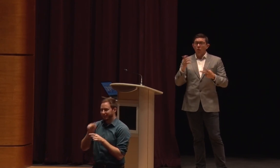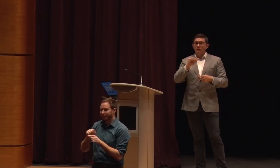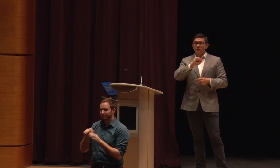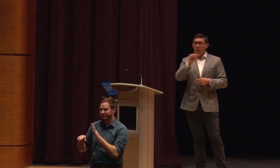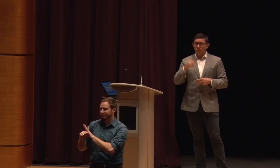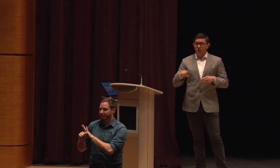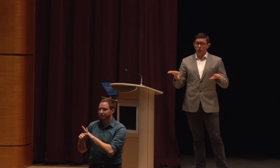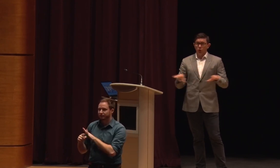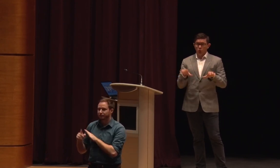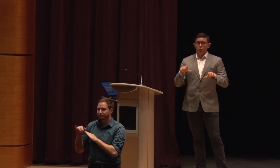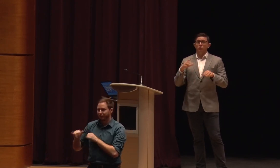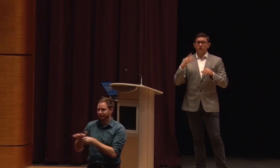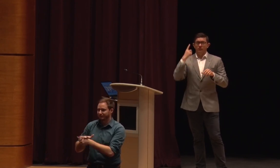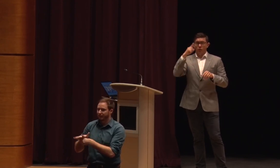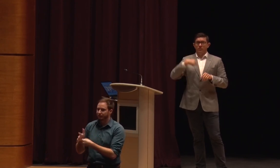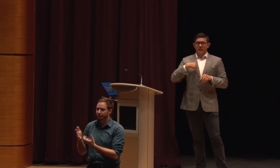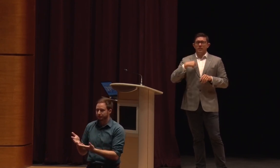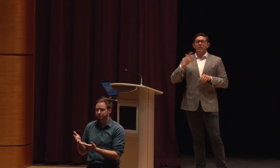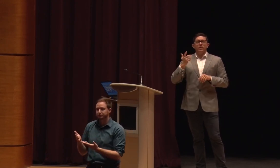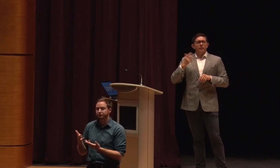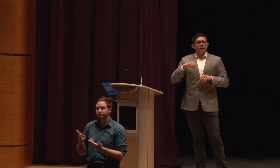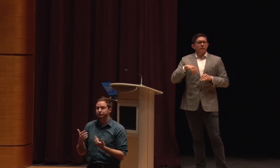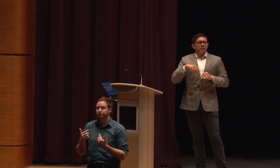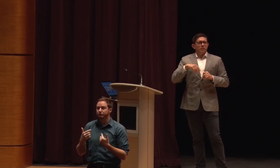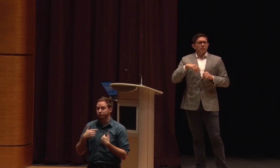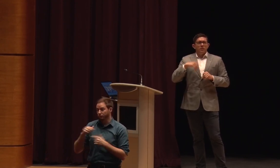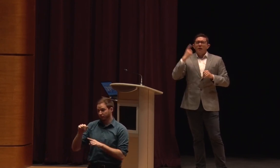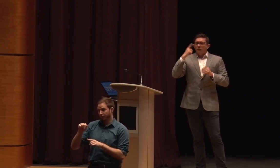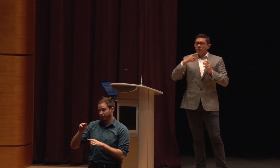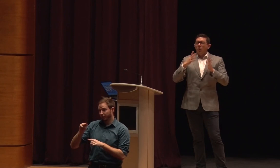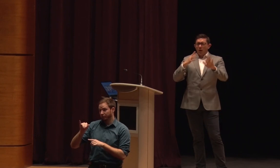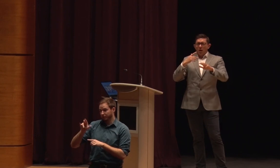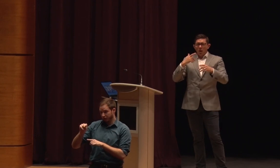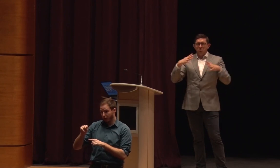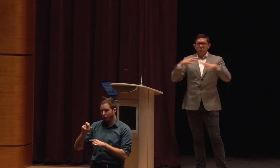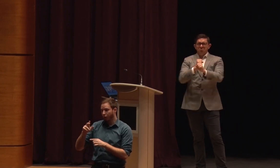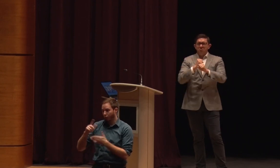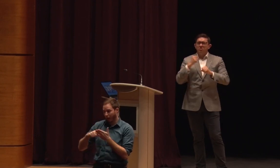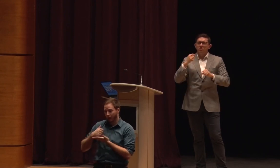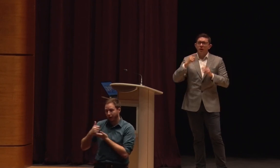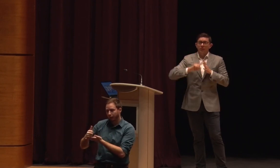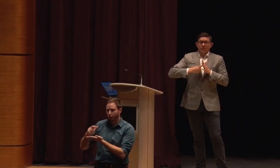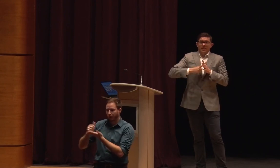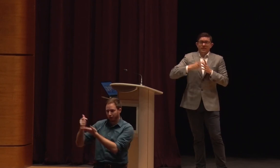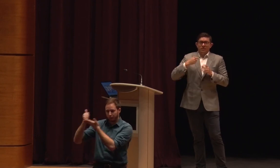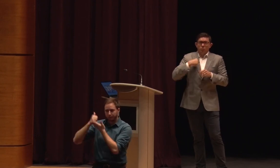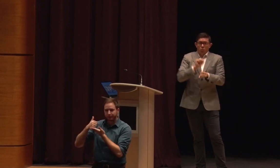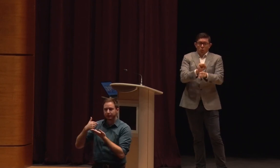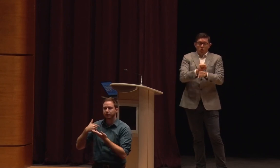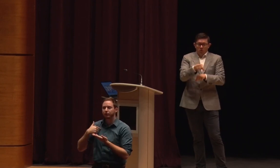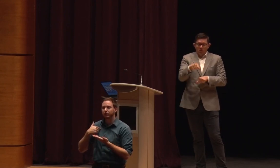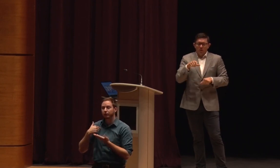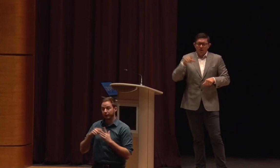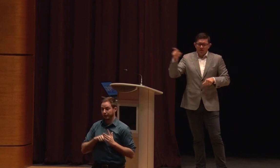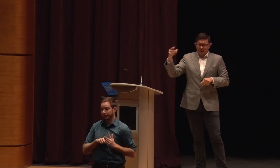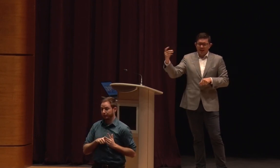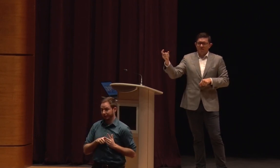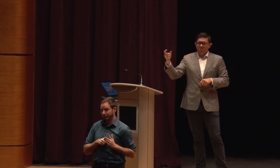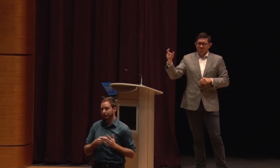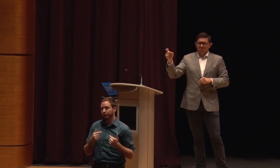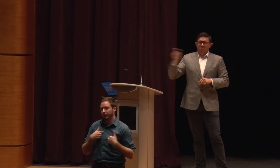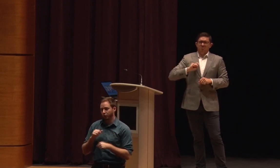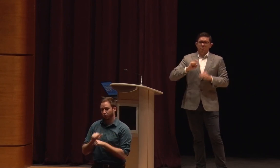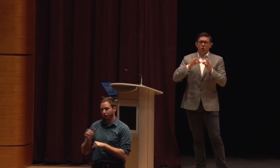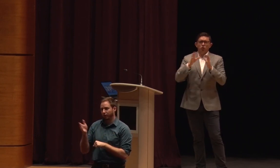disadvantage. Now, what am I doing at Amazon, or what has Amazon done for me? In the beginning, when